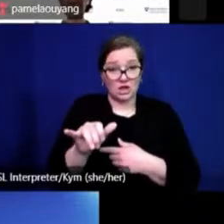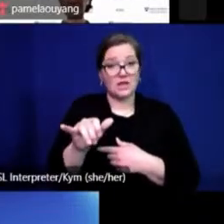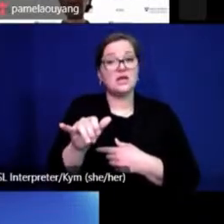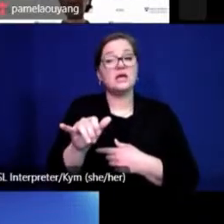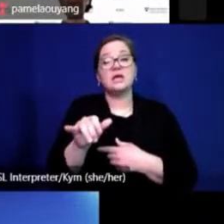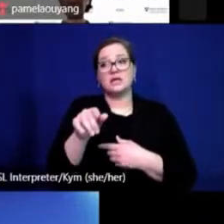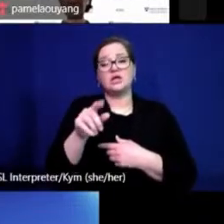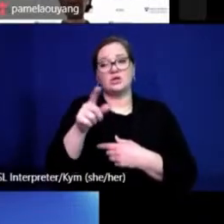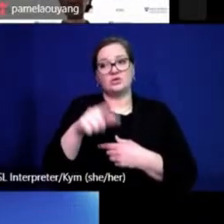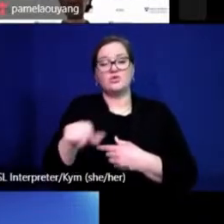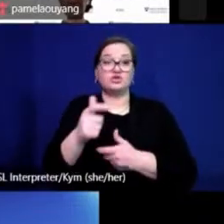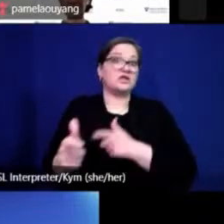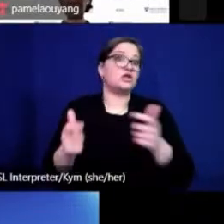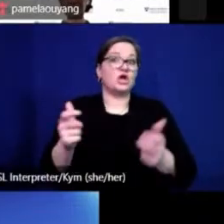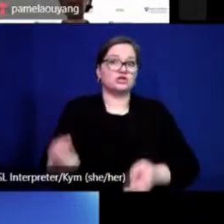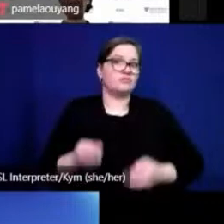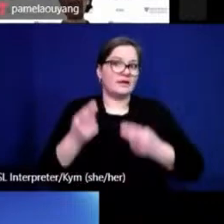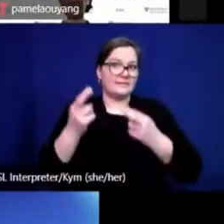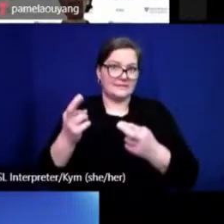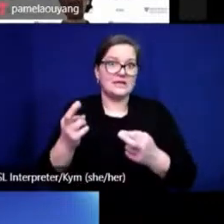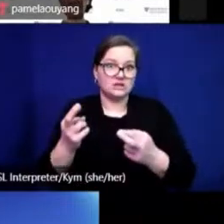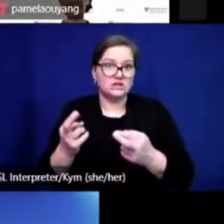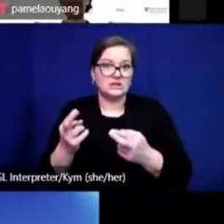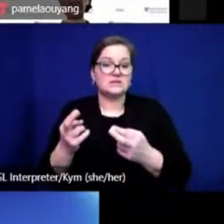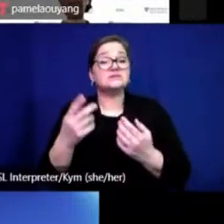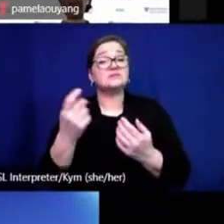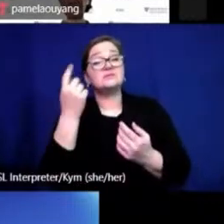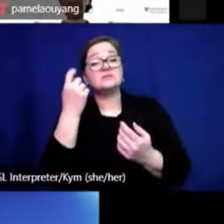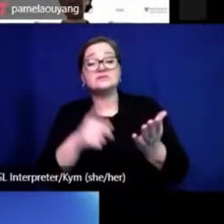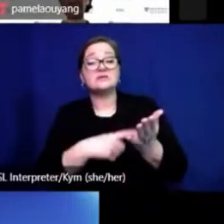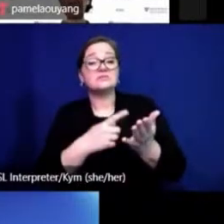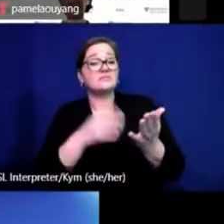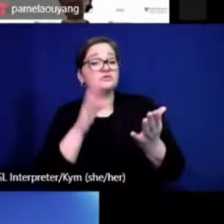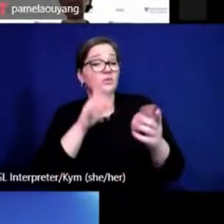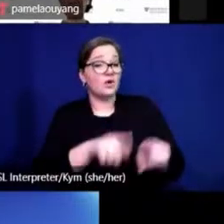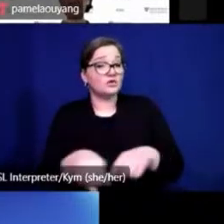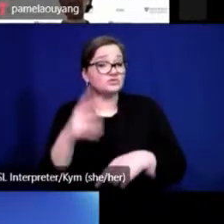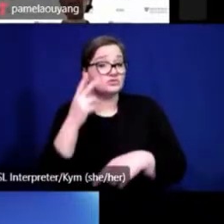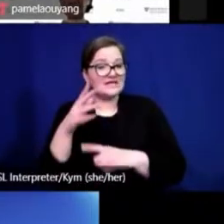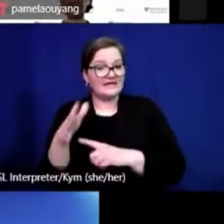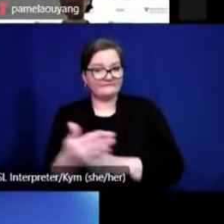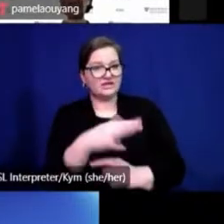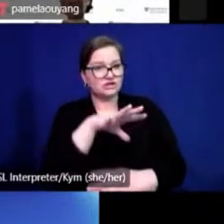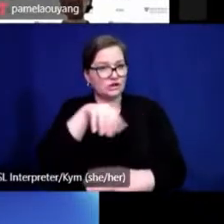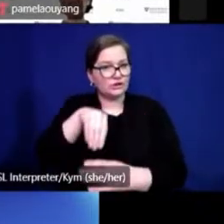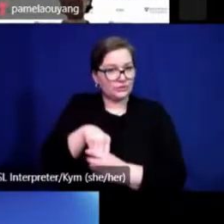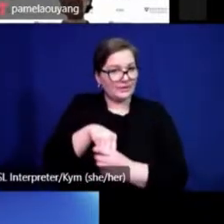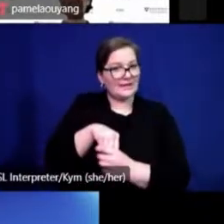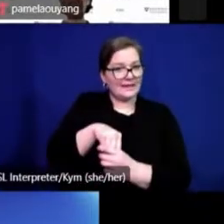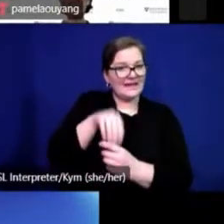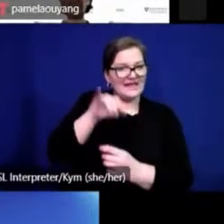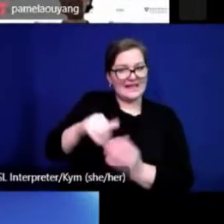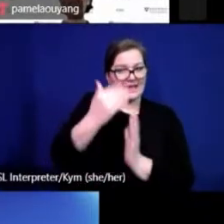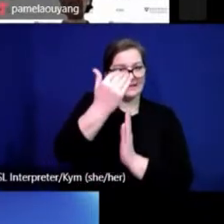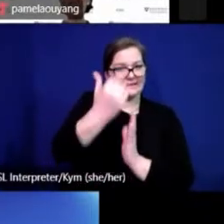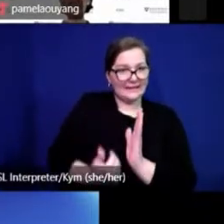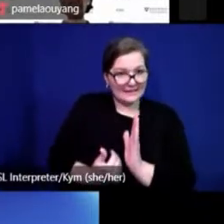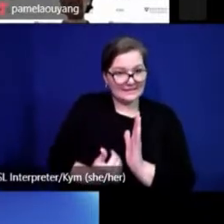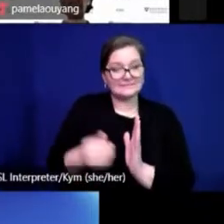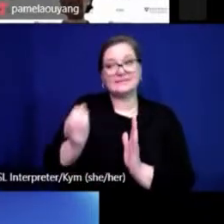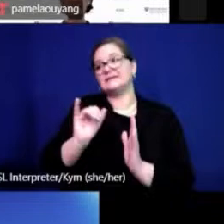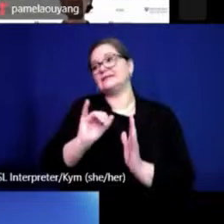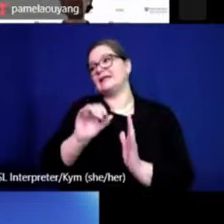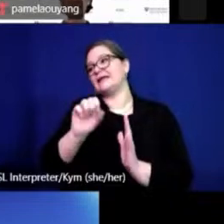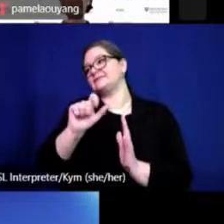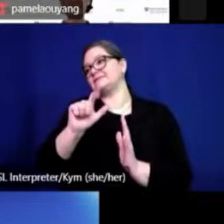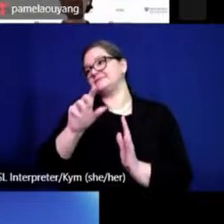are the biggest recommendations. And then sometimes you also see fish included in that list, such as like